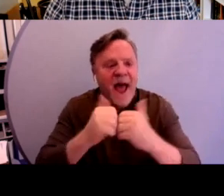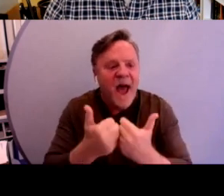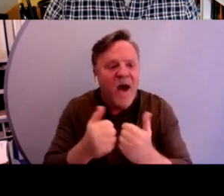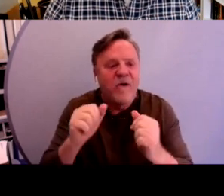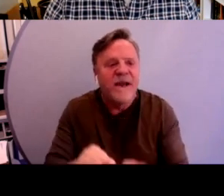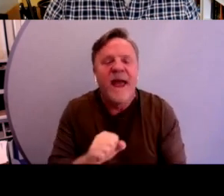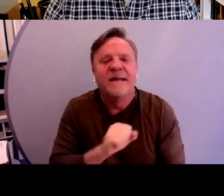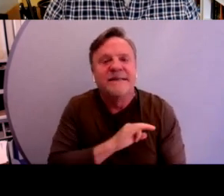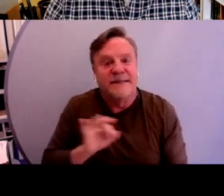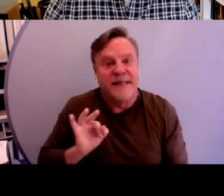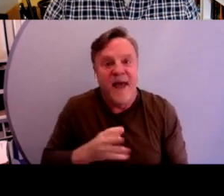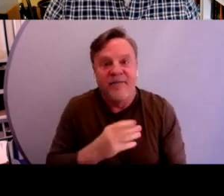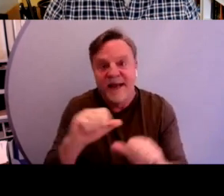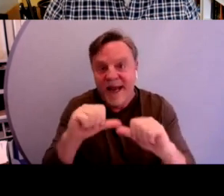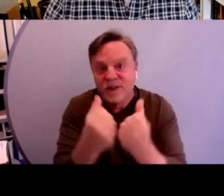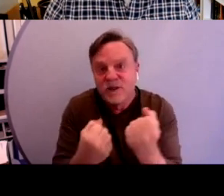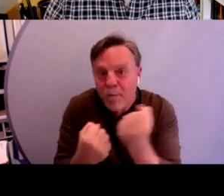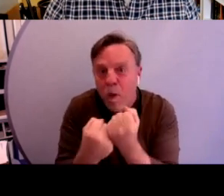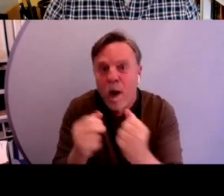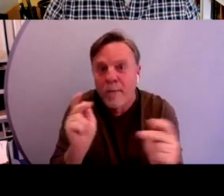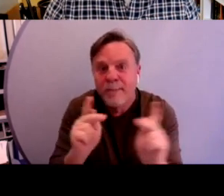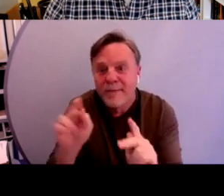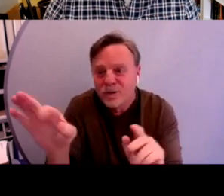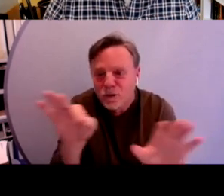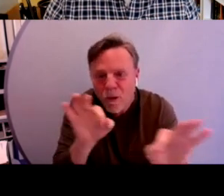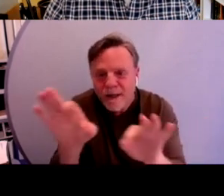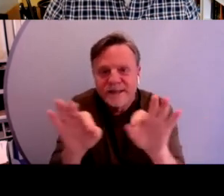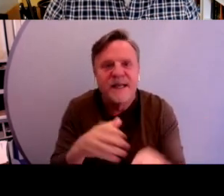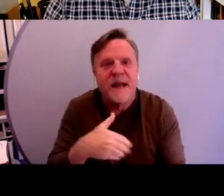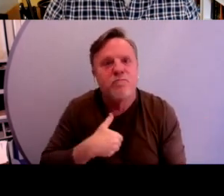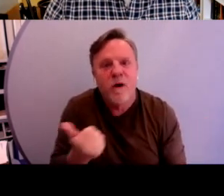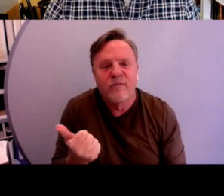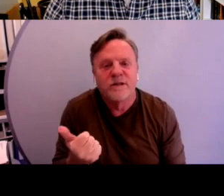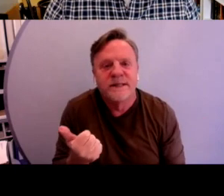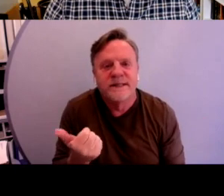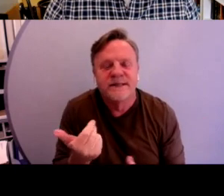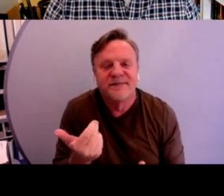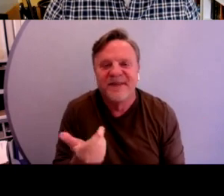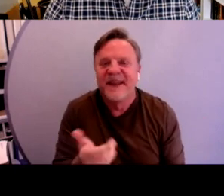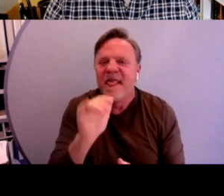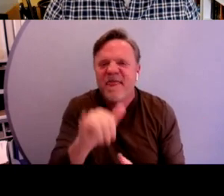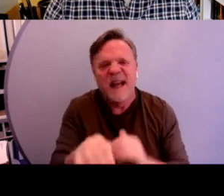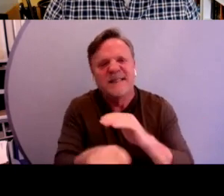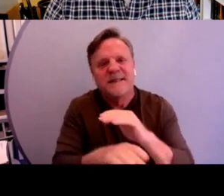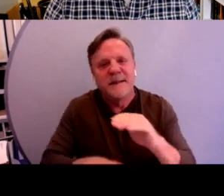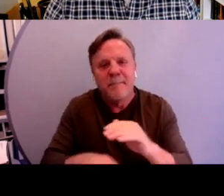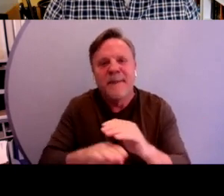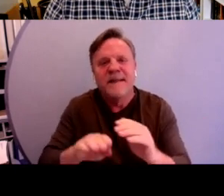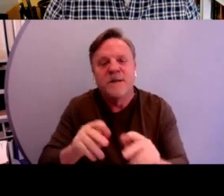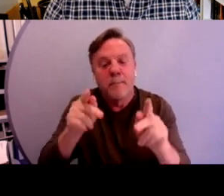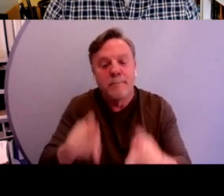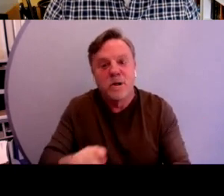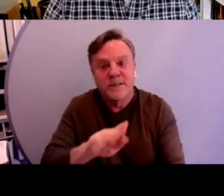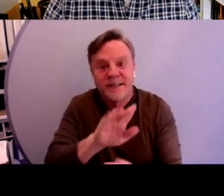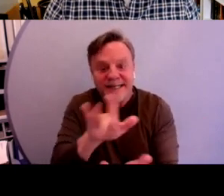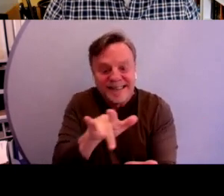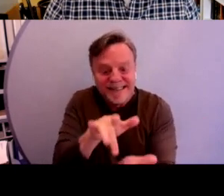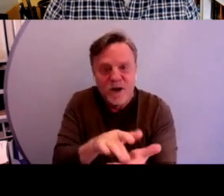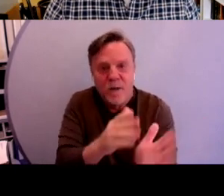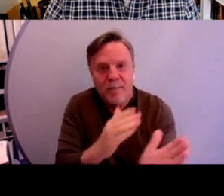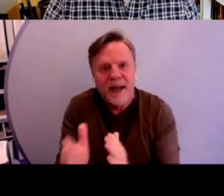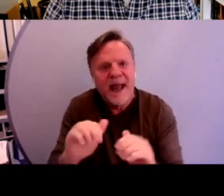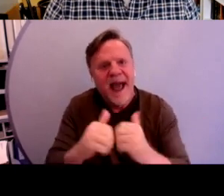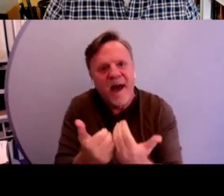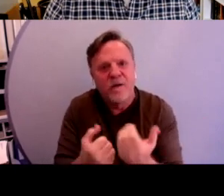an agency support people's choices and preferences? That's basic person-centered planning. How do we support